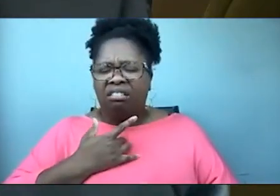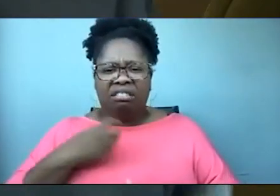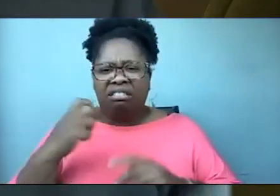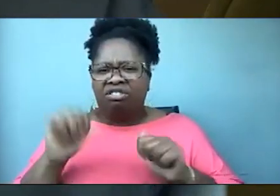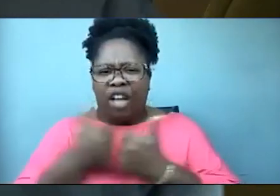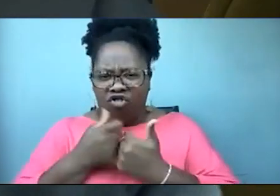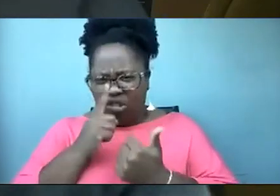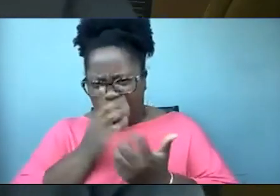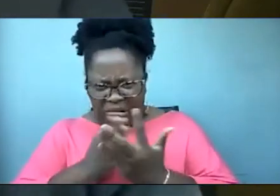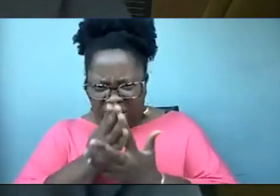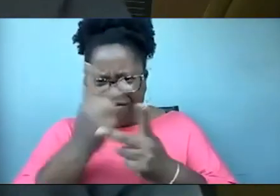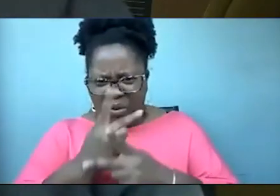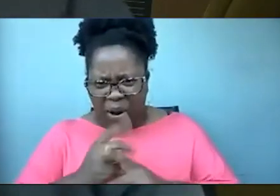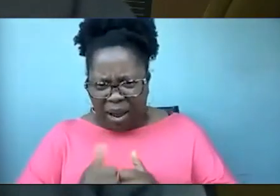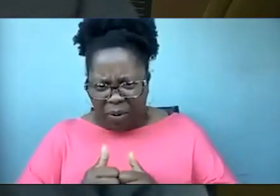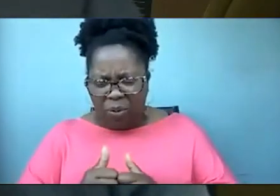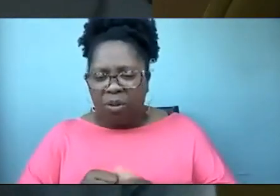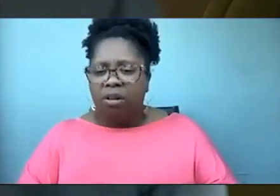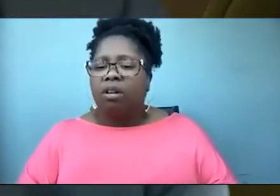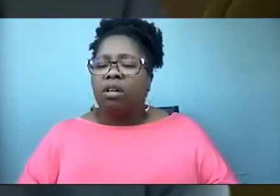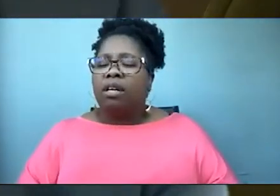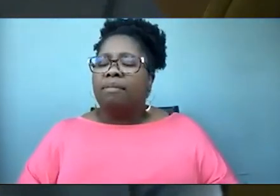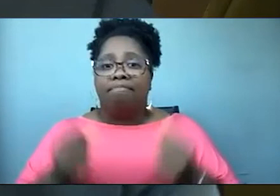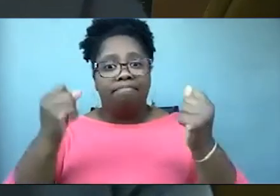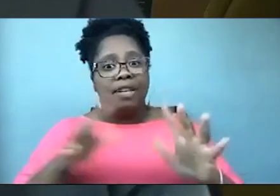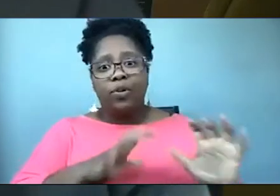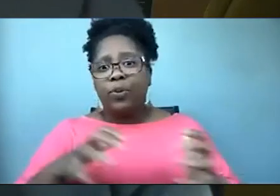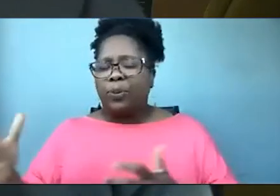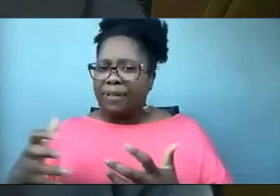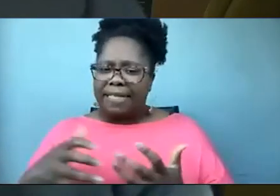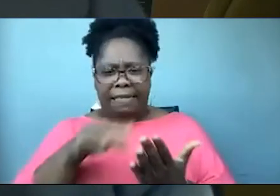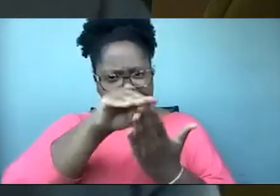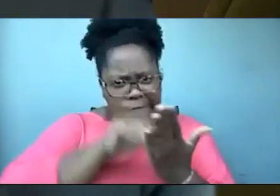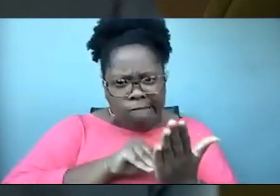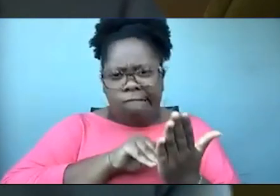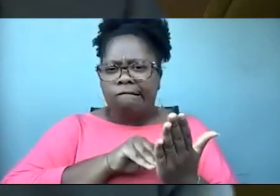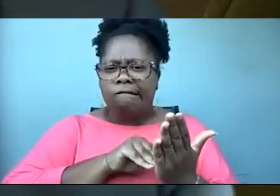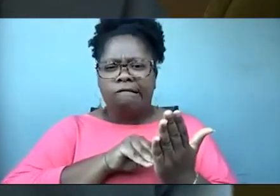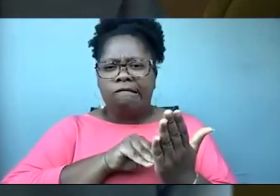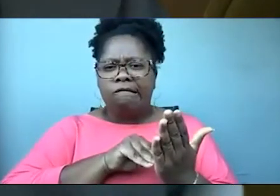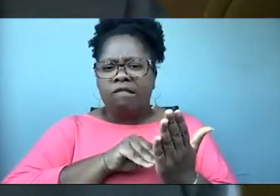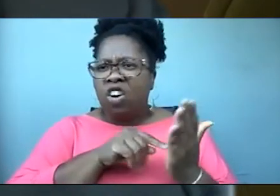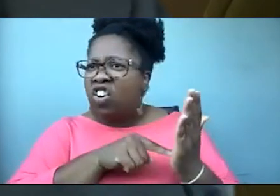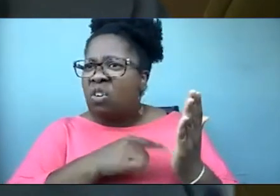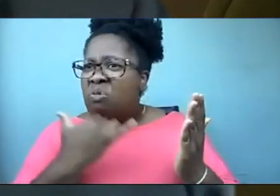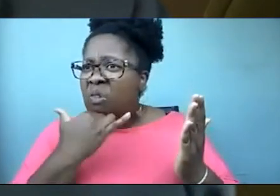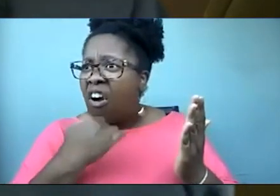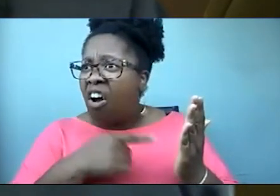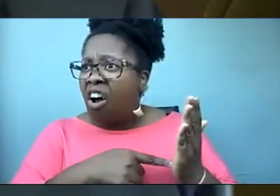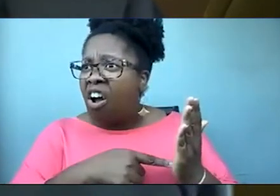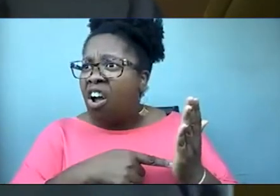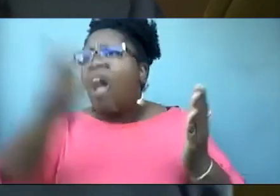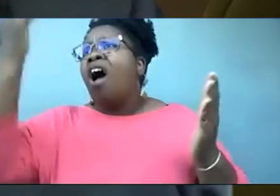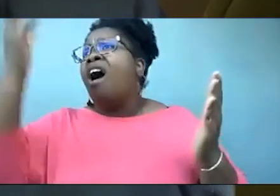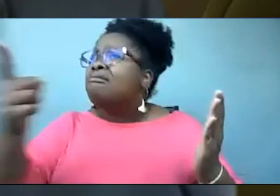out the wrong paperwork, even though they were directed to the wrong paperwork by the EPA. Earth Justice is a group of lawyers that will